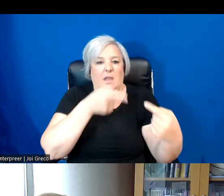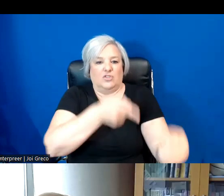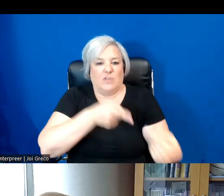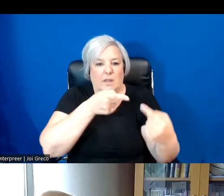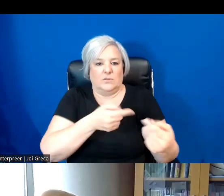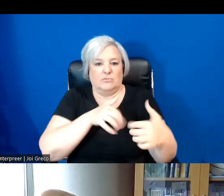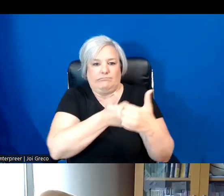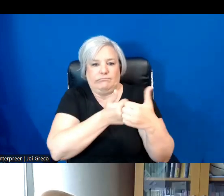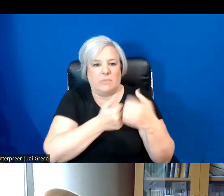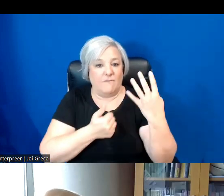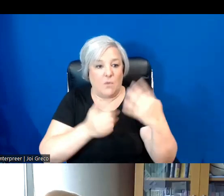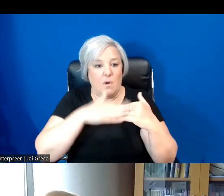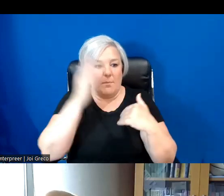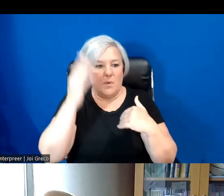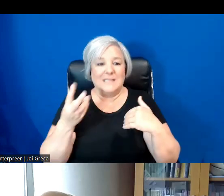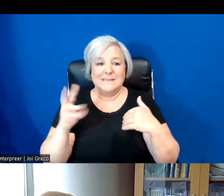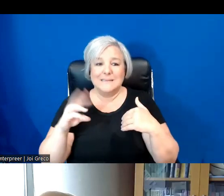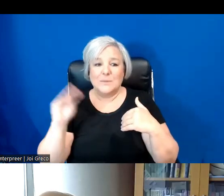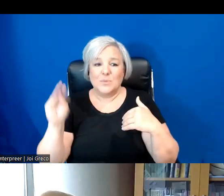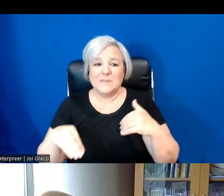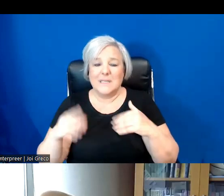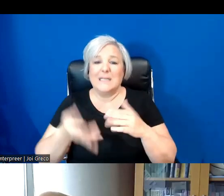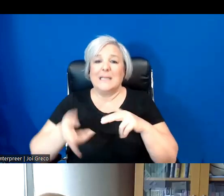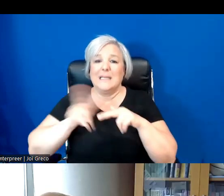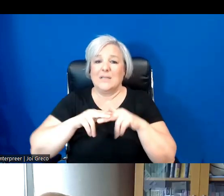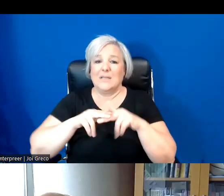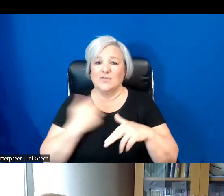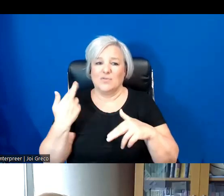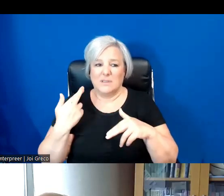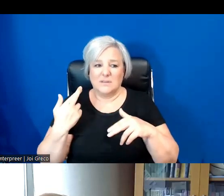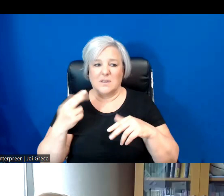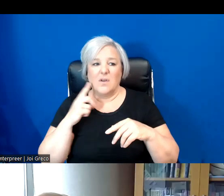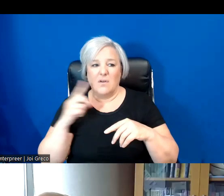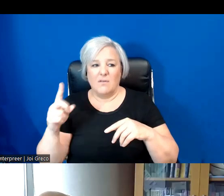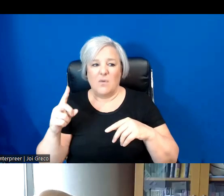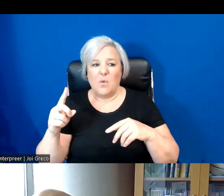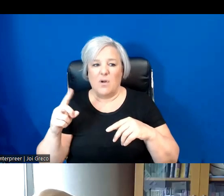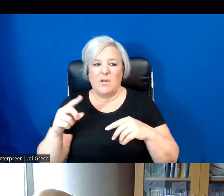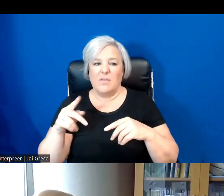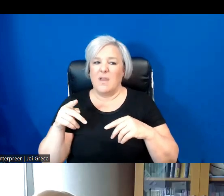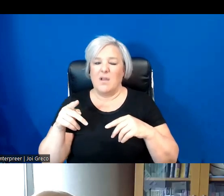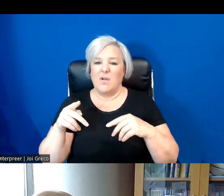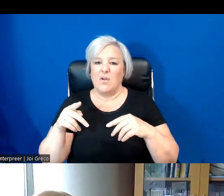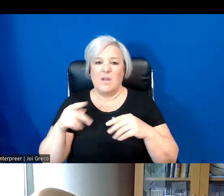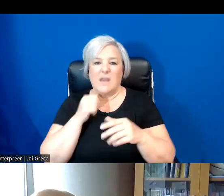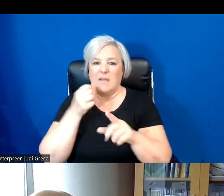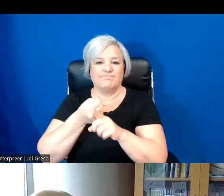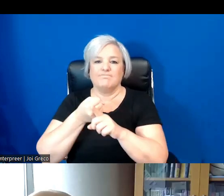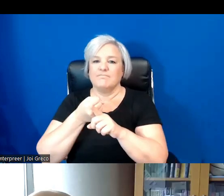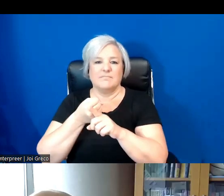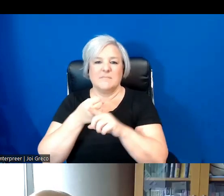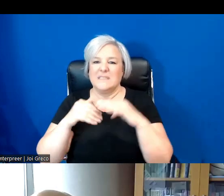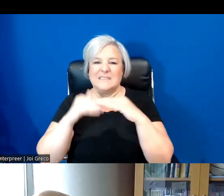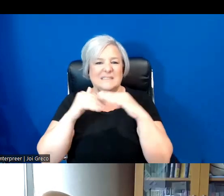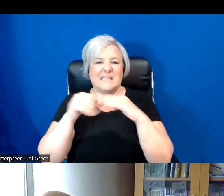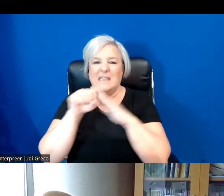16% increased risk in scoring below their peers in their Alaska Developmental Profile and not meeting the threshold that the